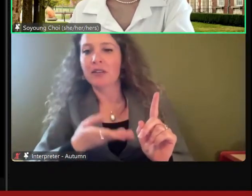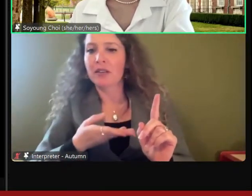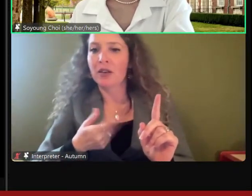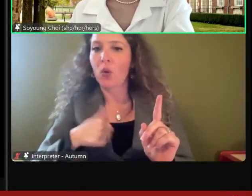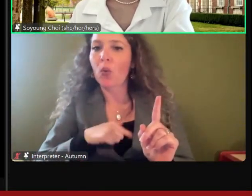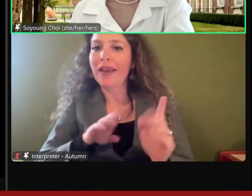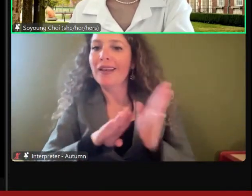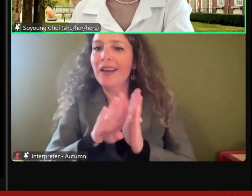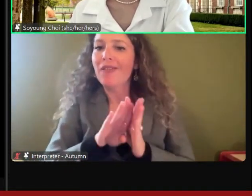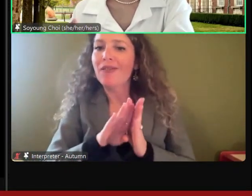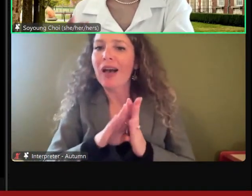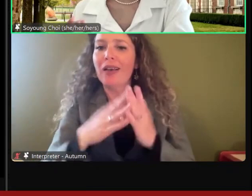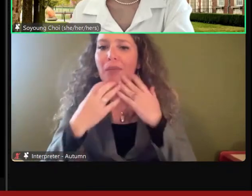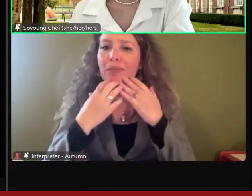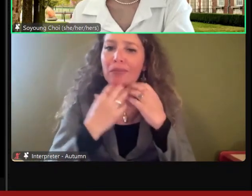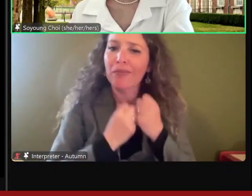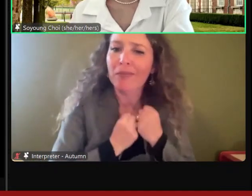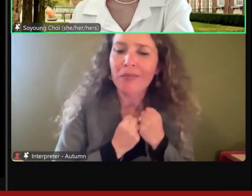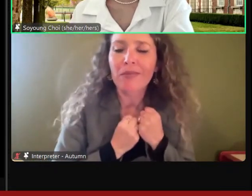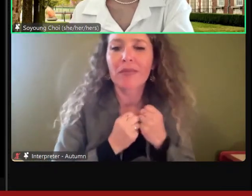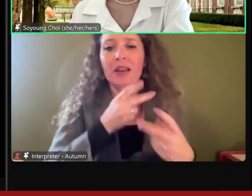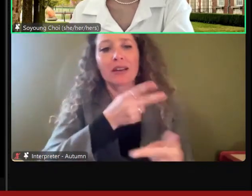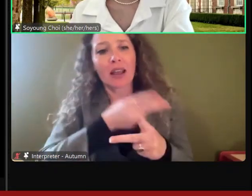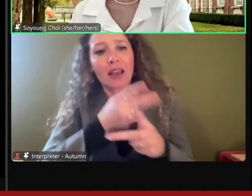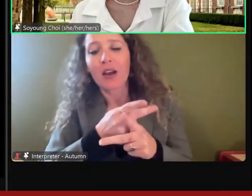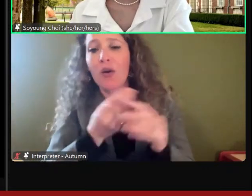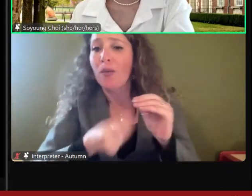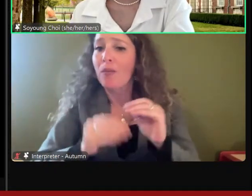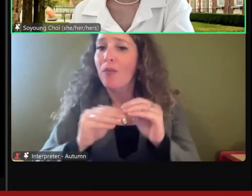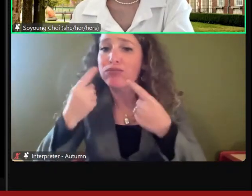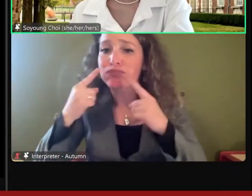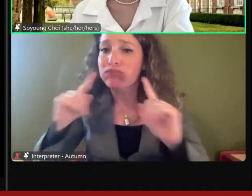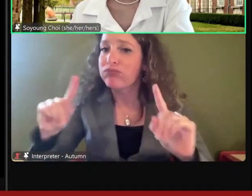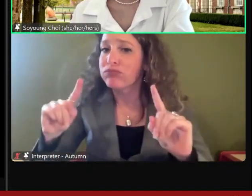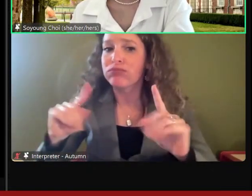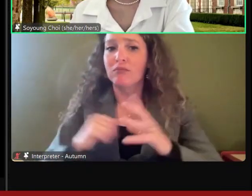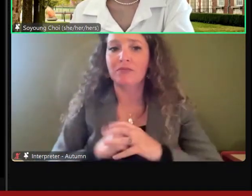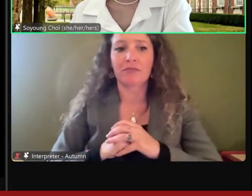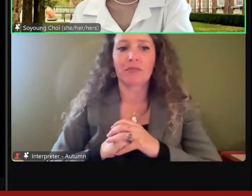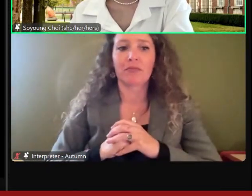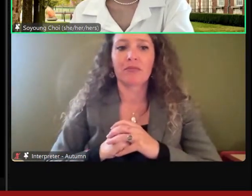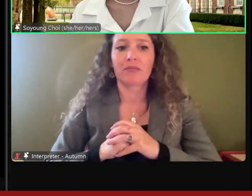required to care for them more effectively and equitably.